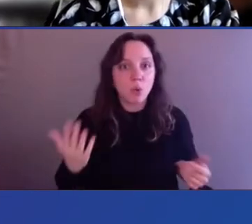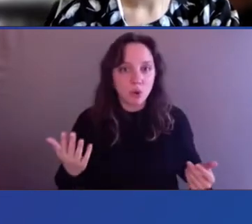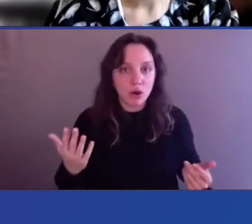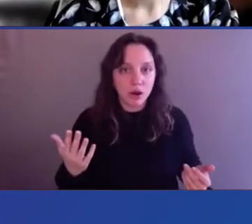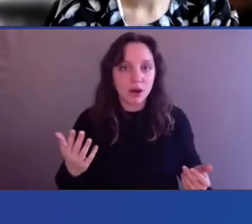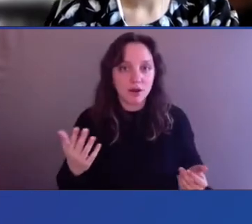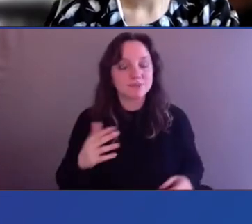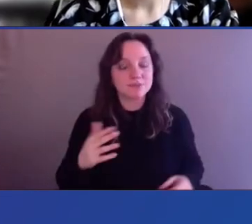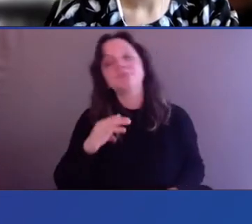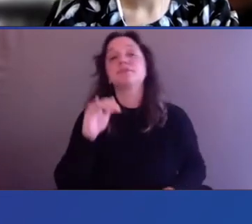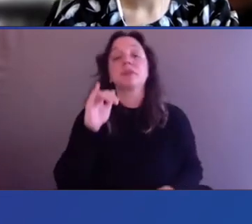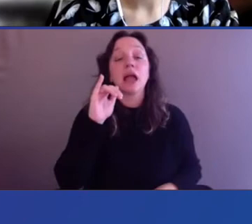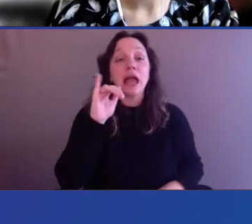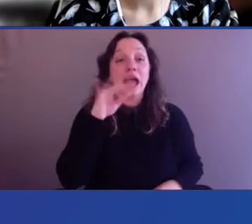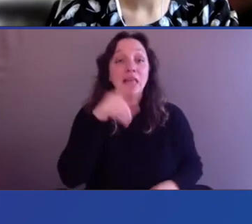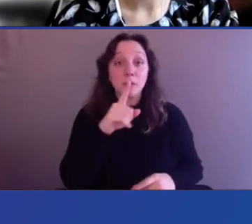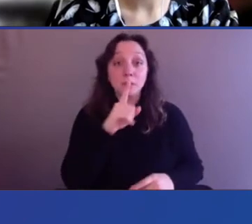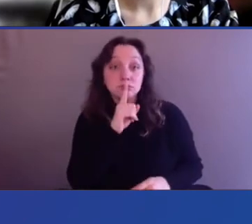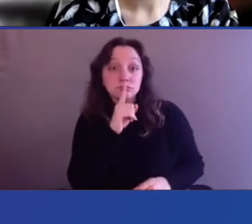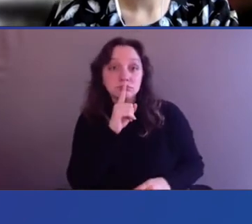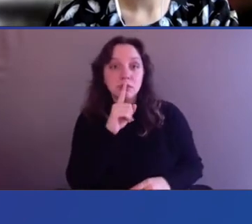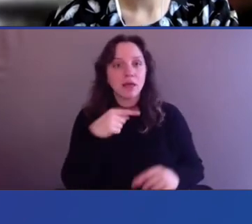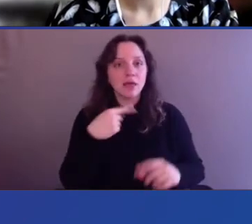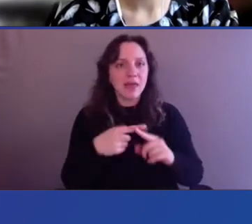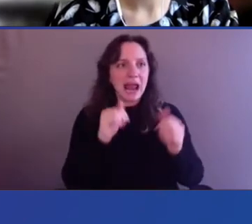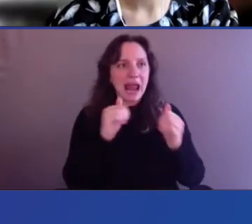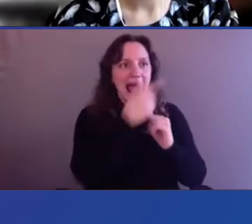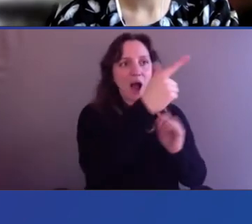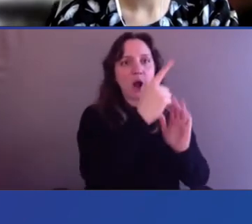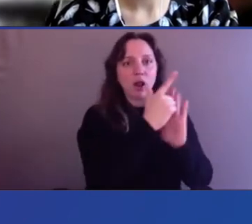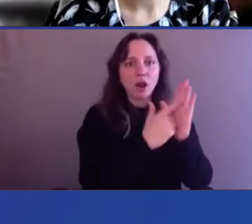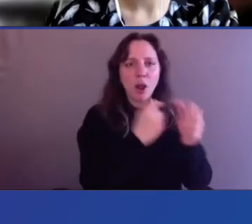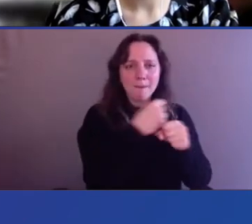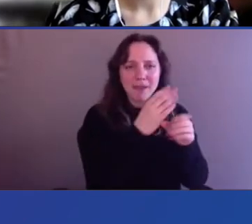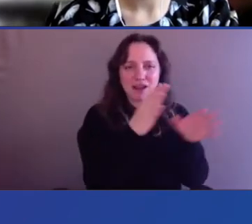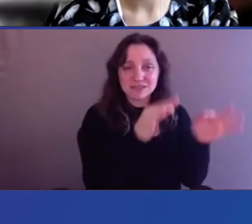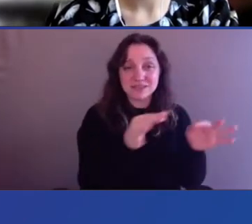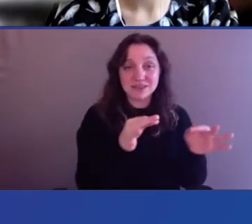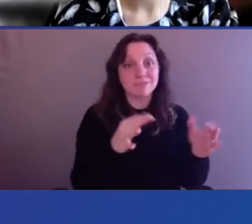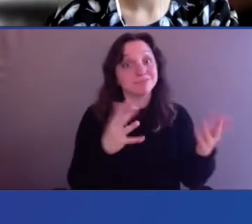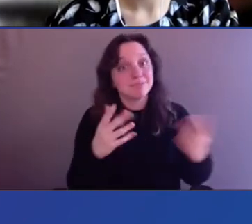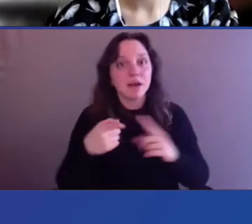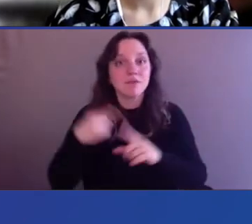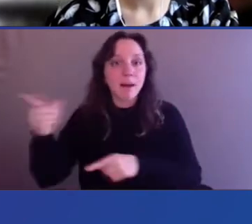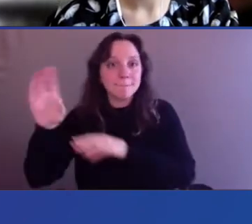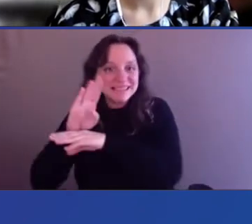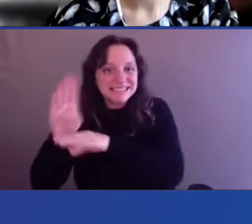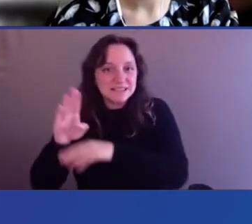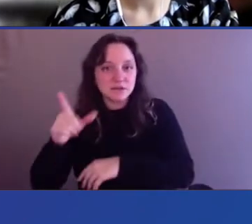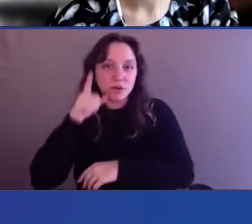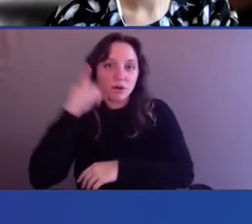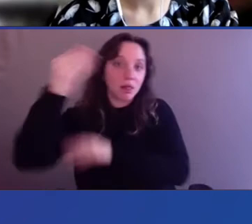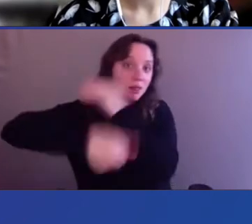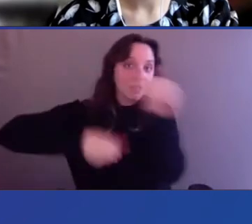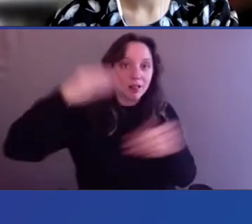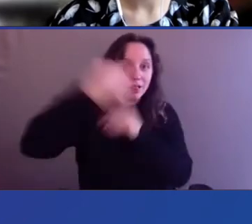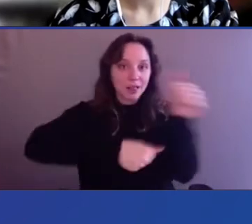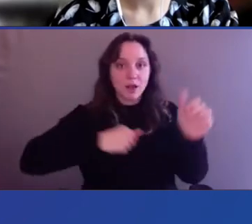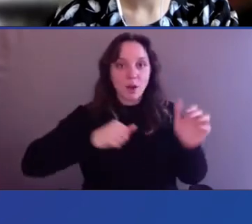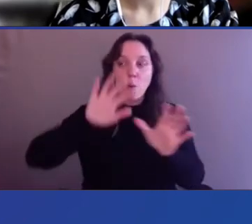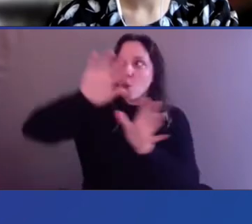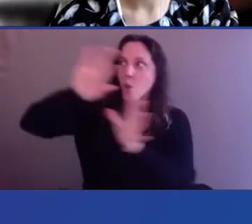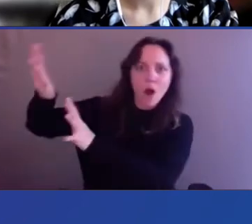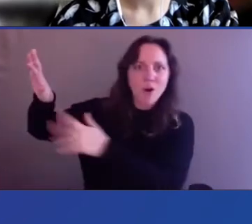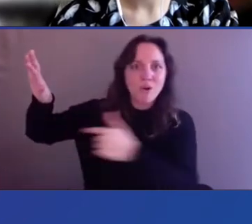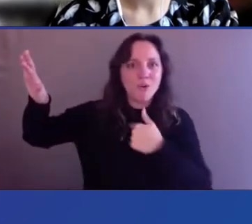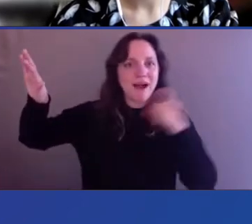are the lobbyists for corporations, right? They need to be hearing from nonprofits. They need to be hearing from the cultural sector. We need to not